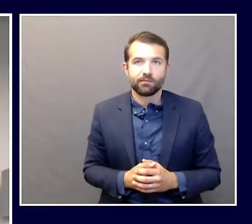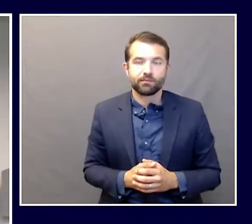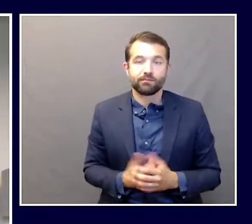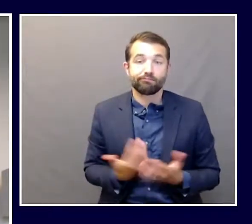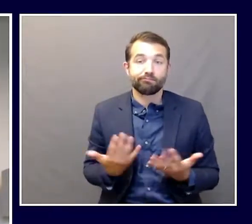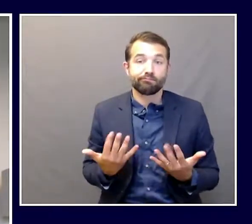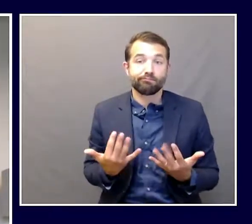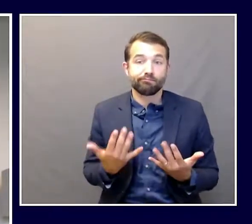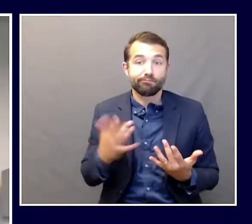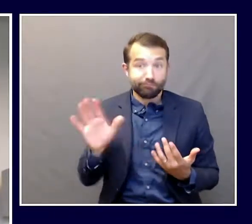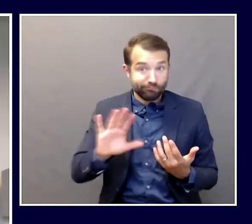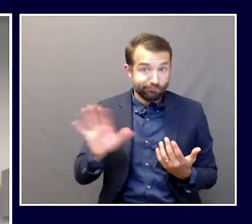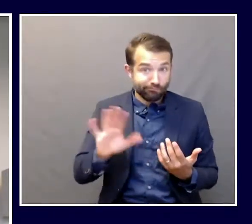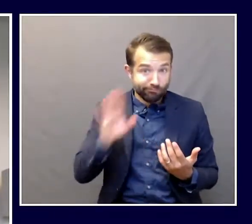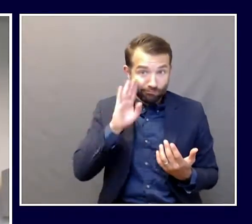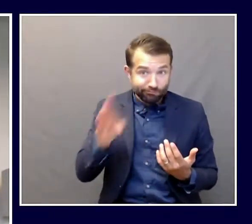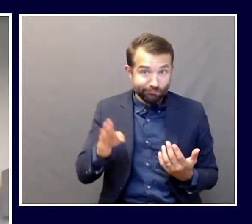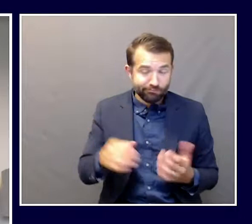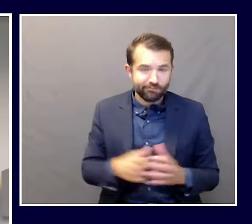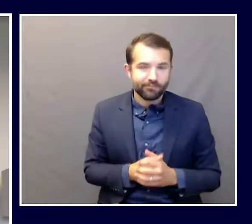Brian?